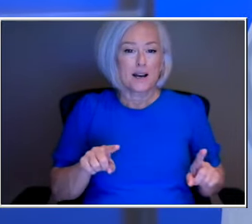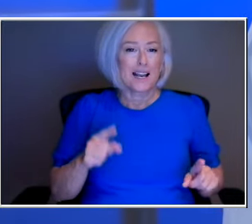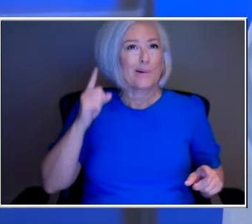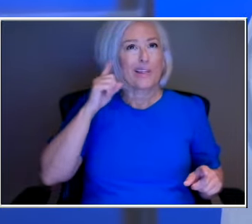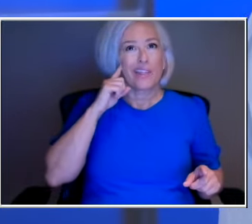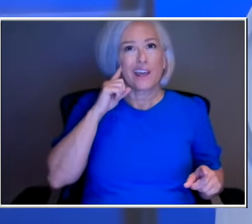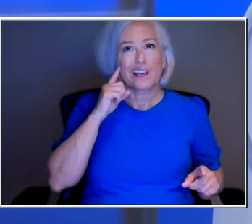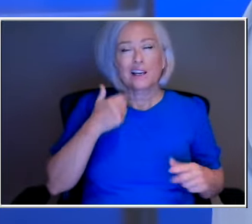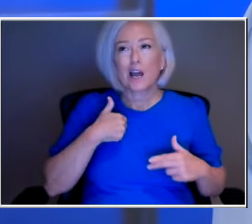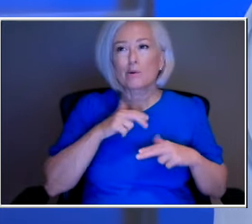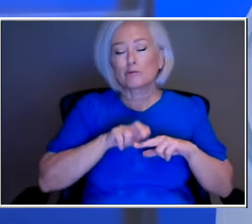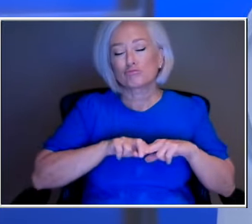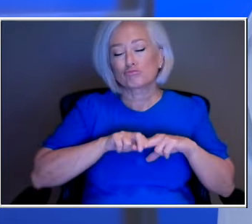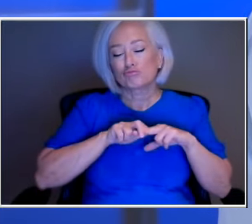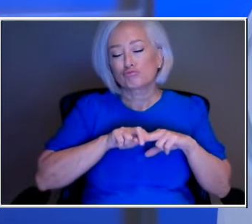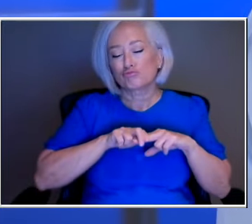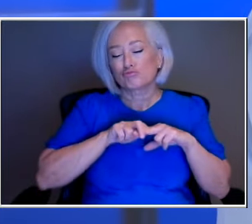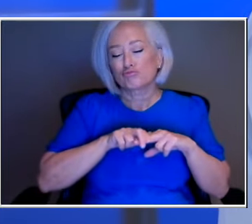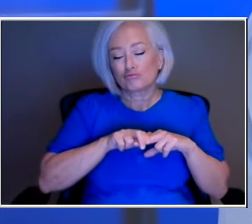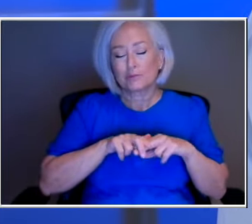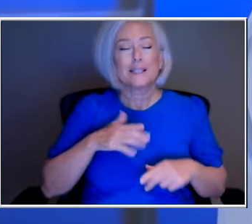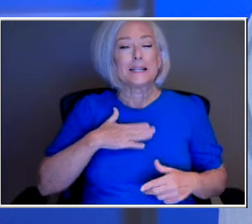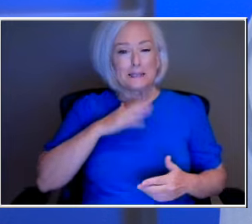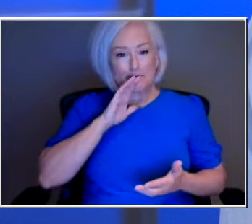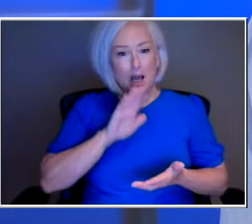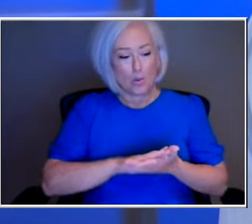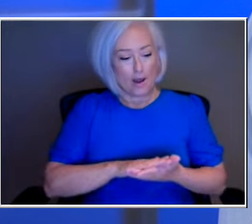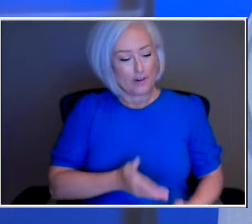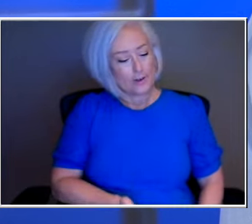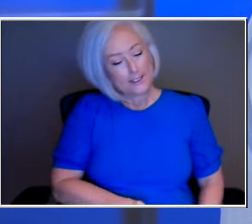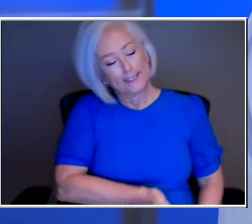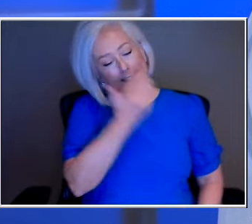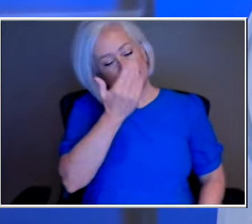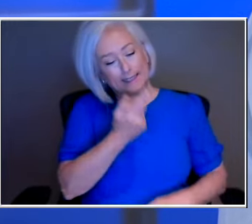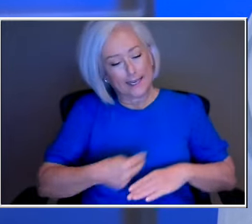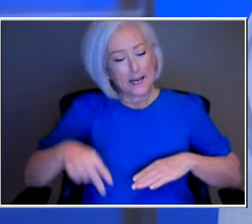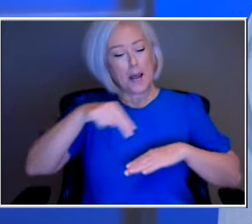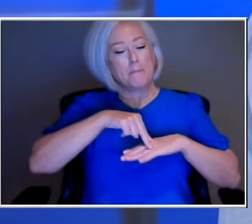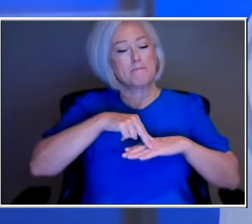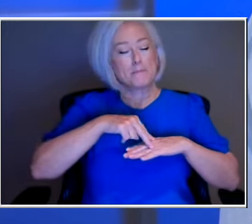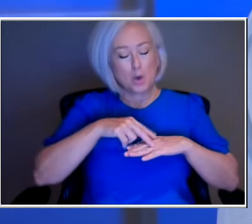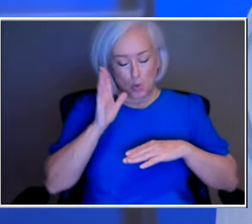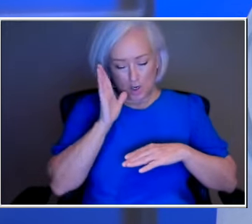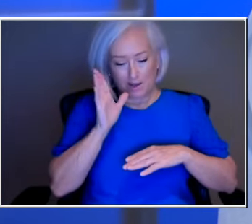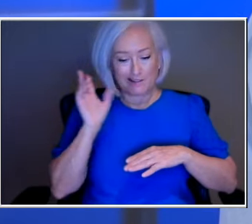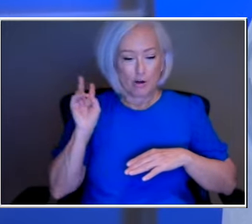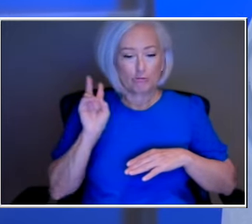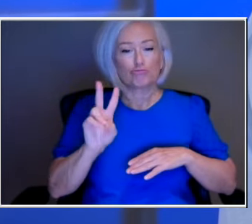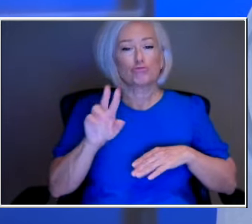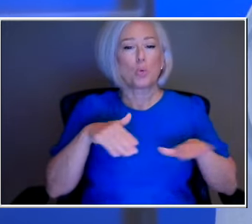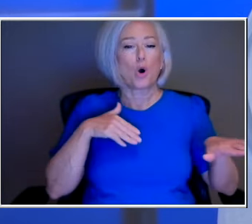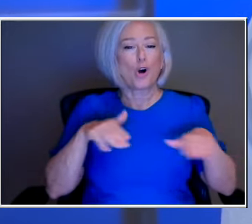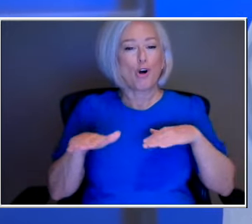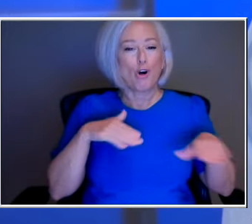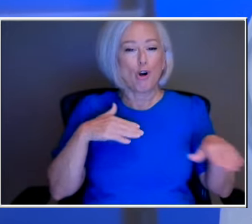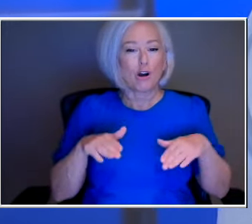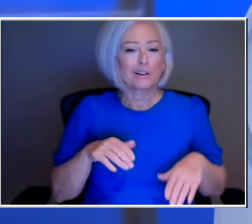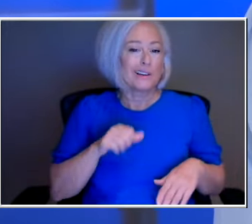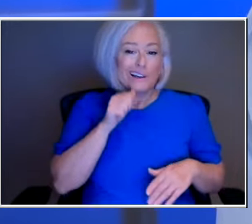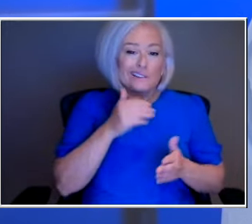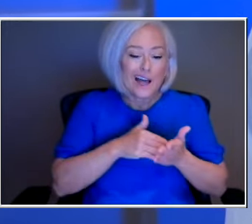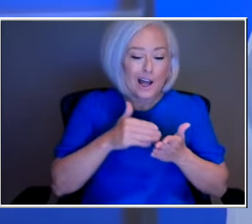around. And she was the one who would be, come on, let's go walk. We would walk, and not a lot, but maybe 4 times a